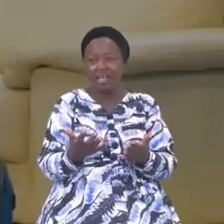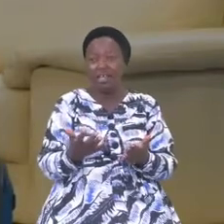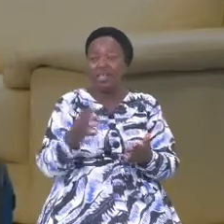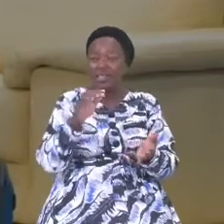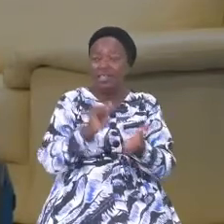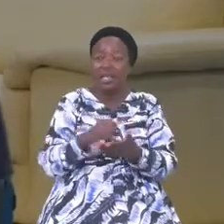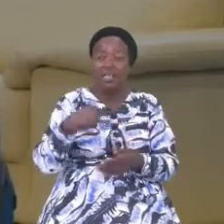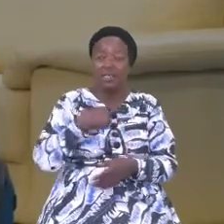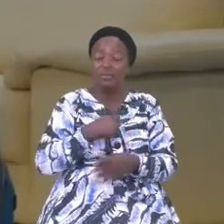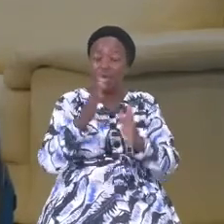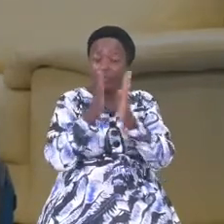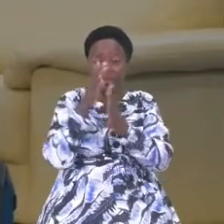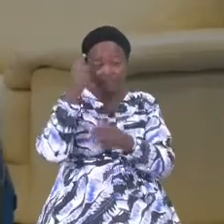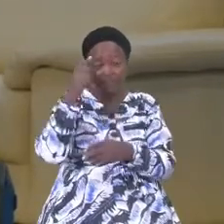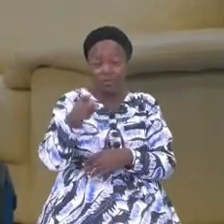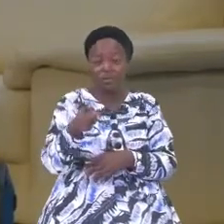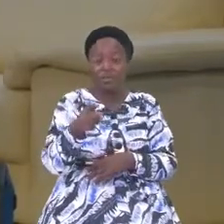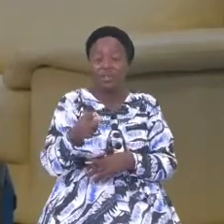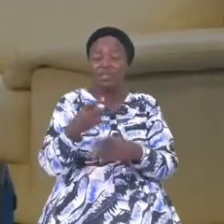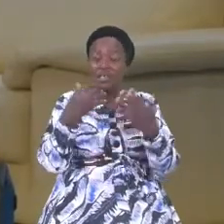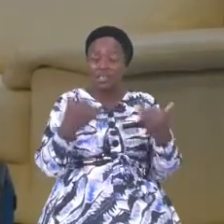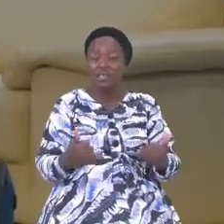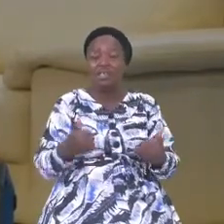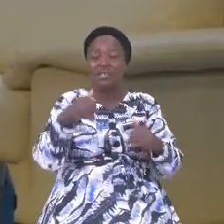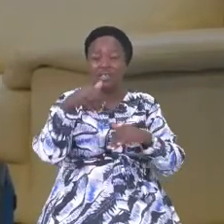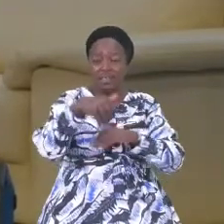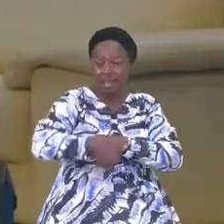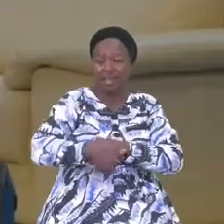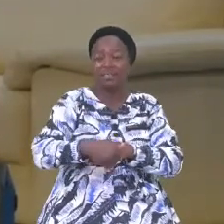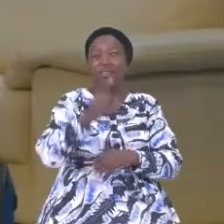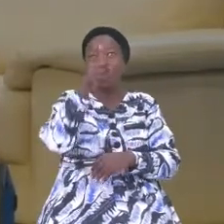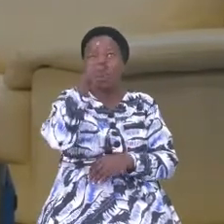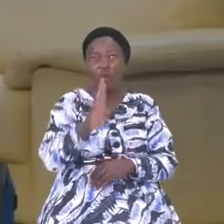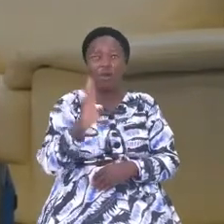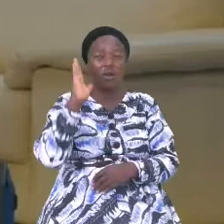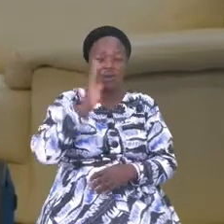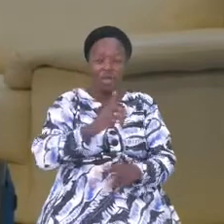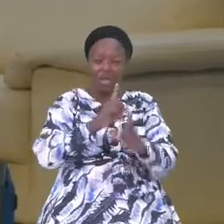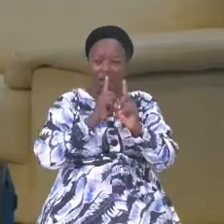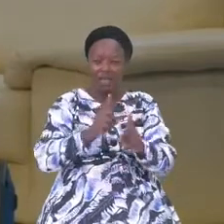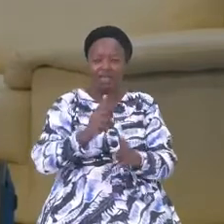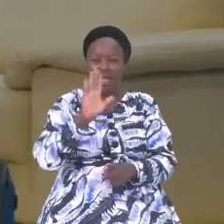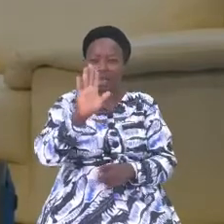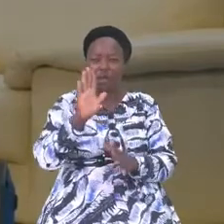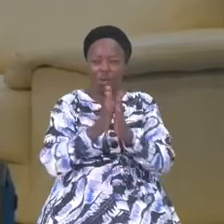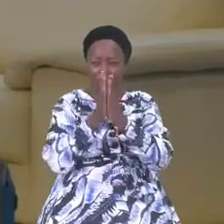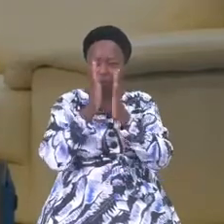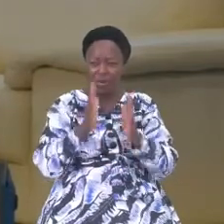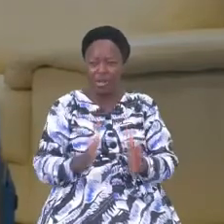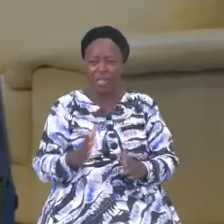we pray for you, tonight God will answer your